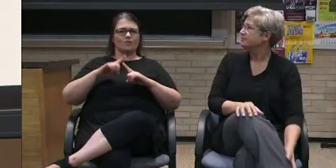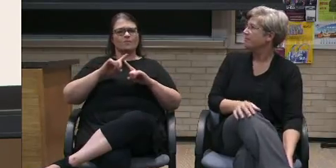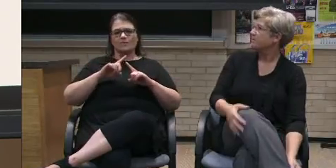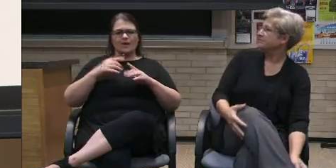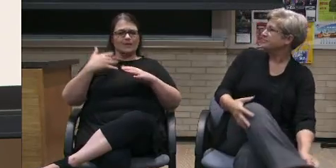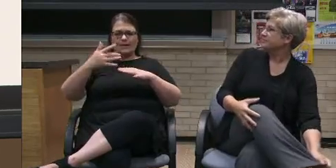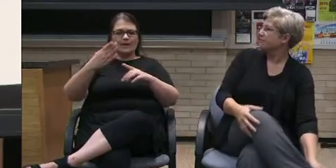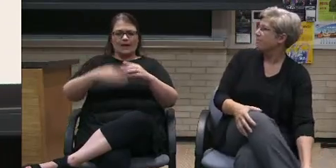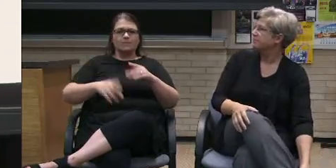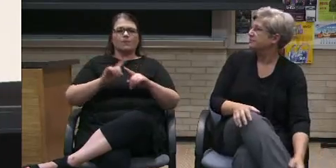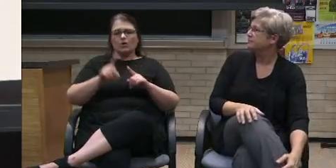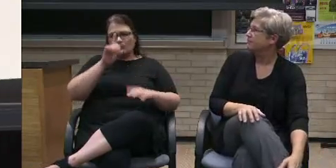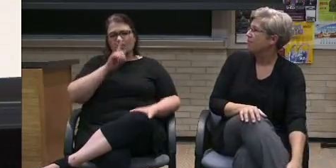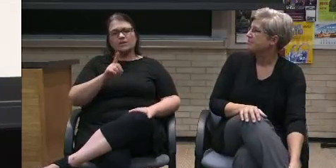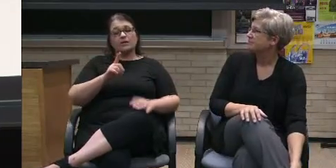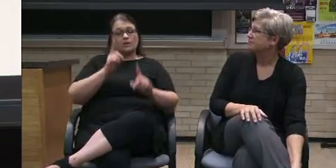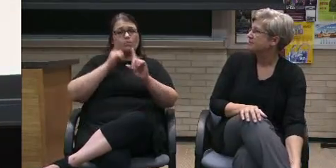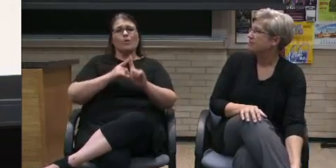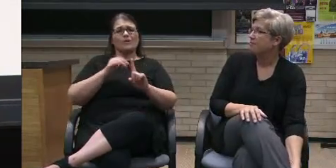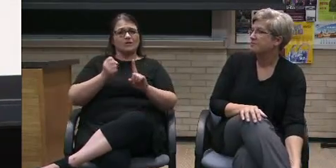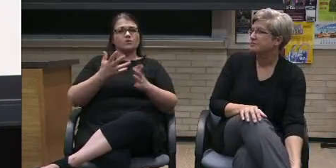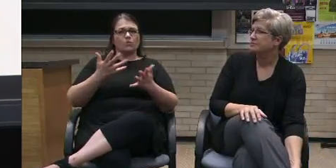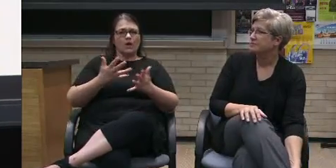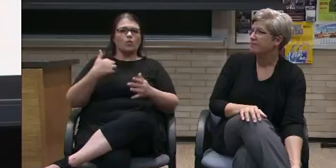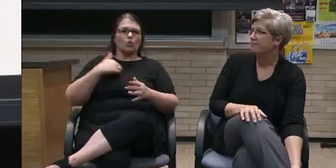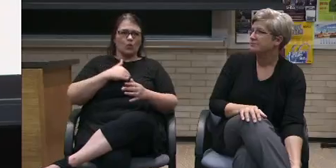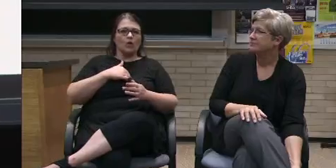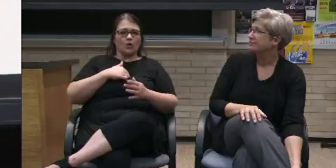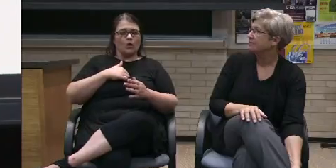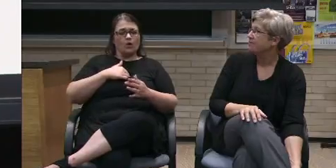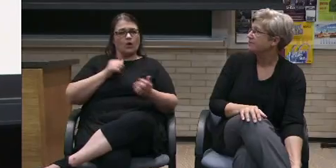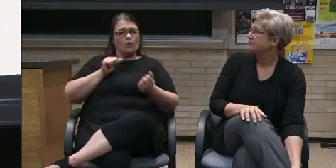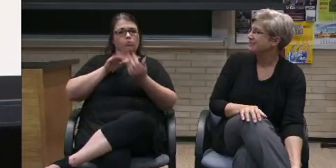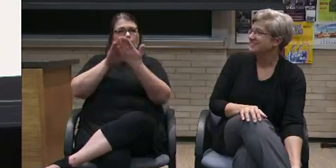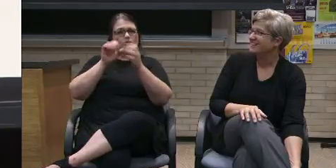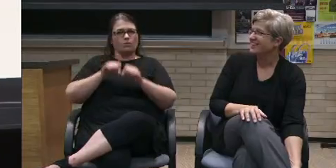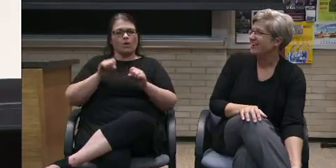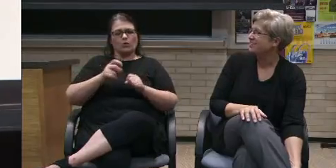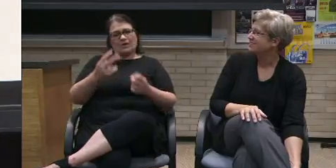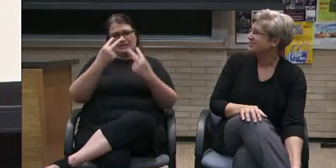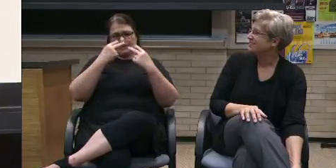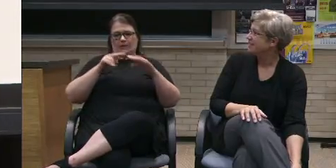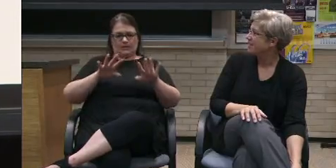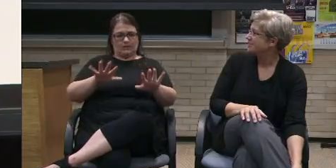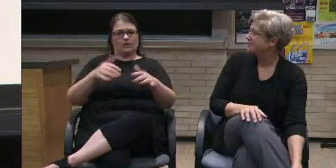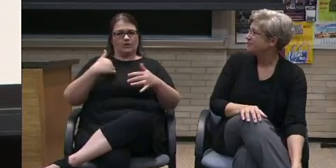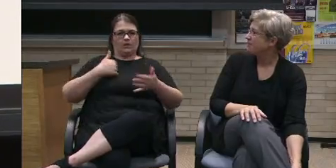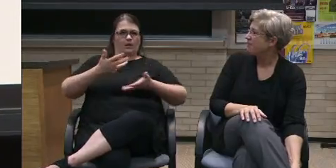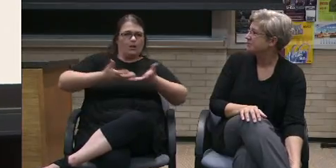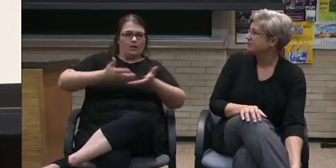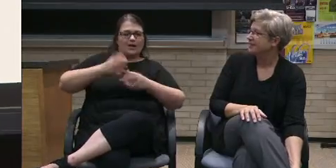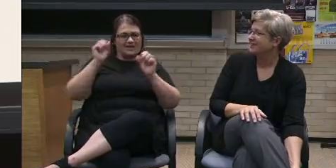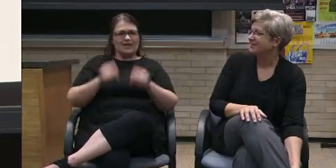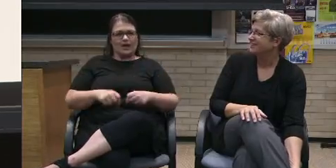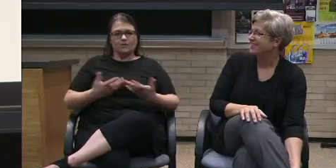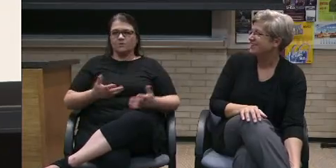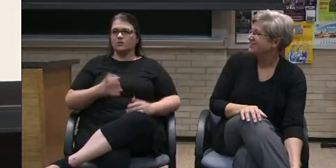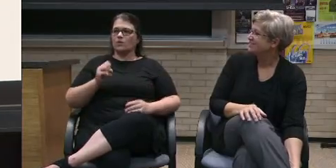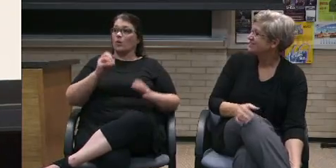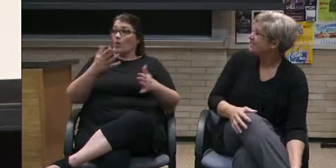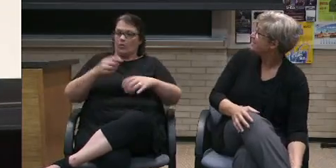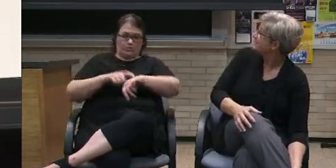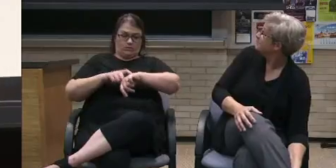no, we're approachable. How are we doing? We're at 45? Oh, okay, I'm going to finish real quick. And this is the most important slide. Cost